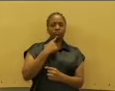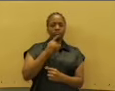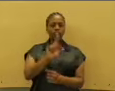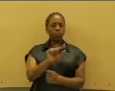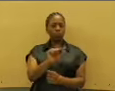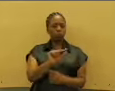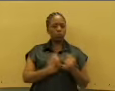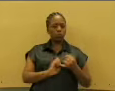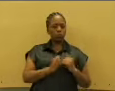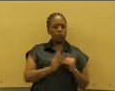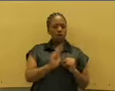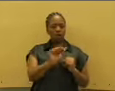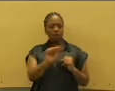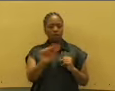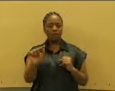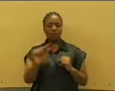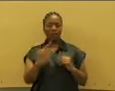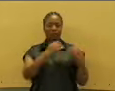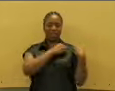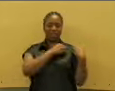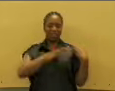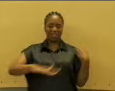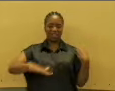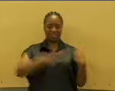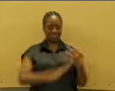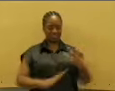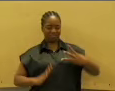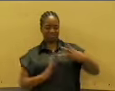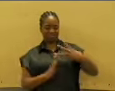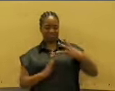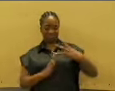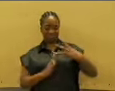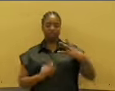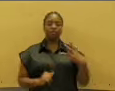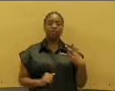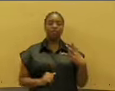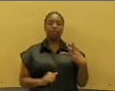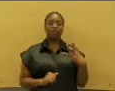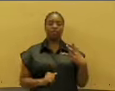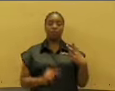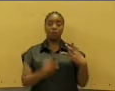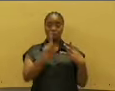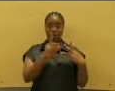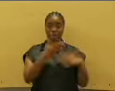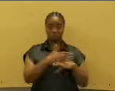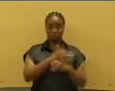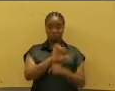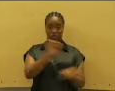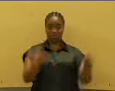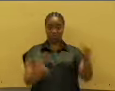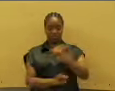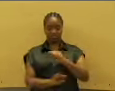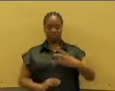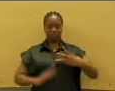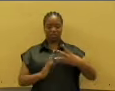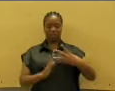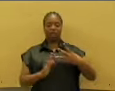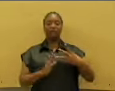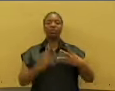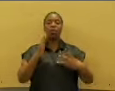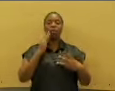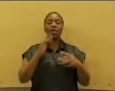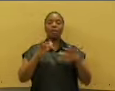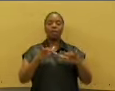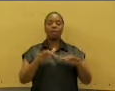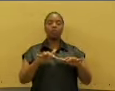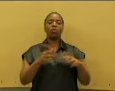space. So, yeah. Right, and then a key concept before we conclude, intersectionality. For people who